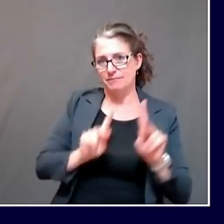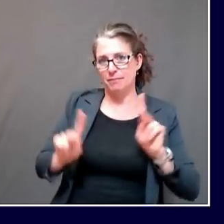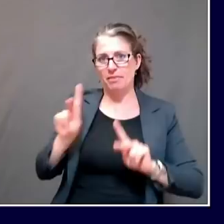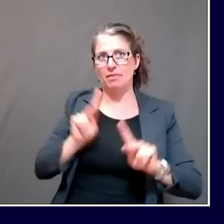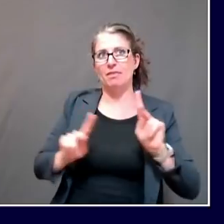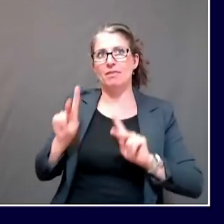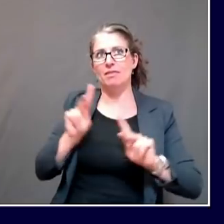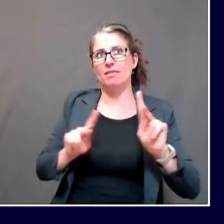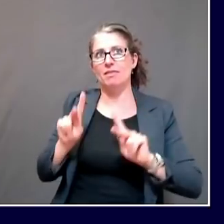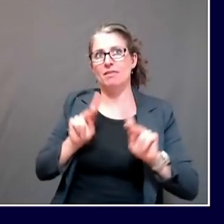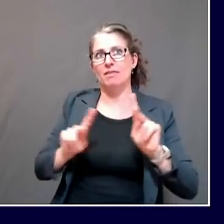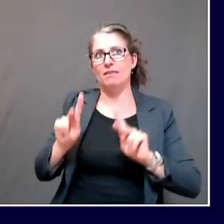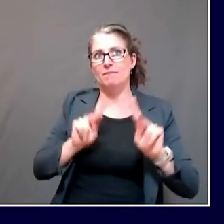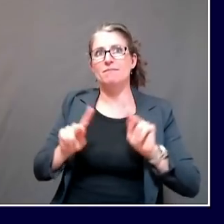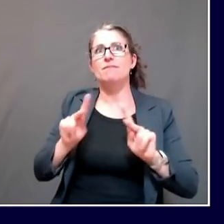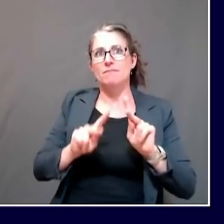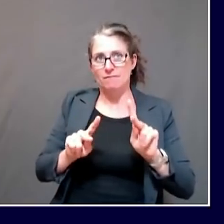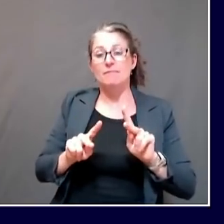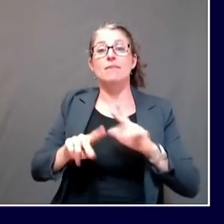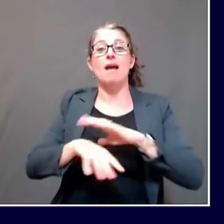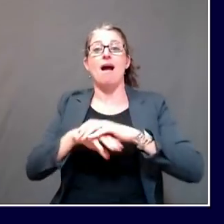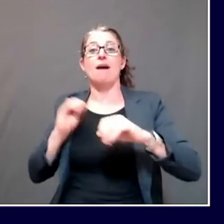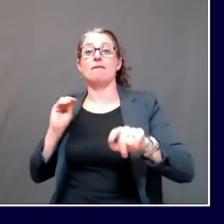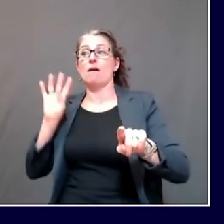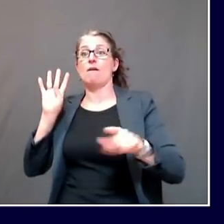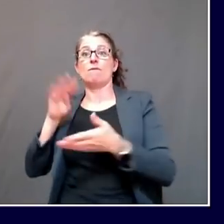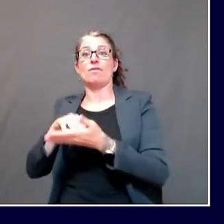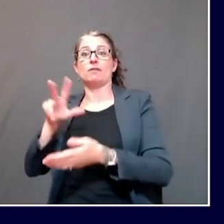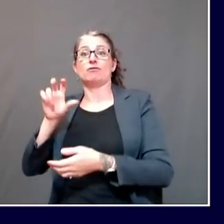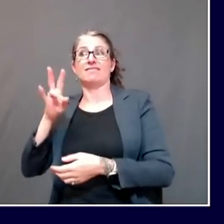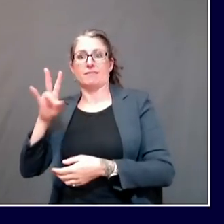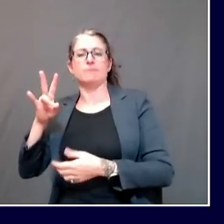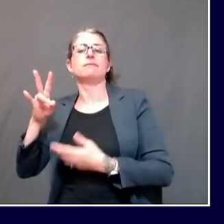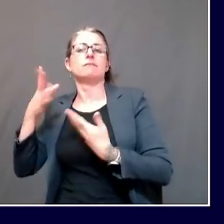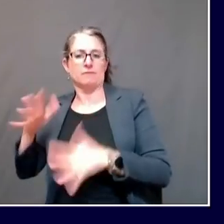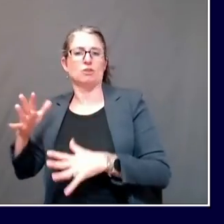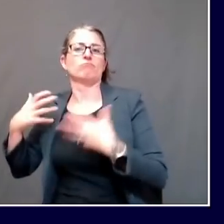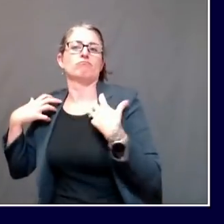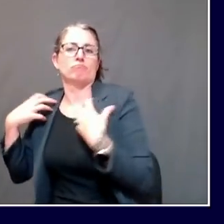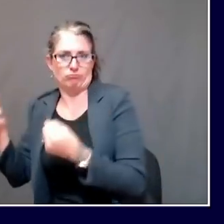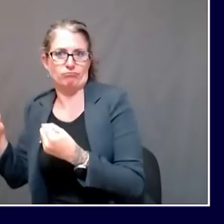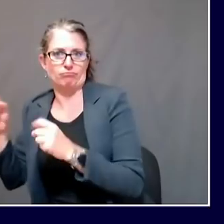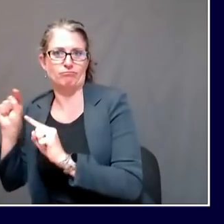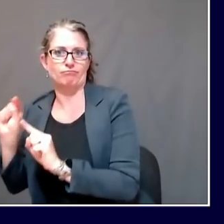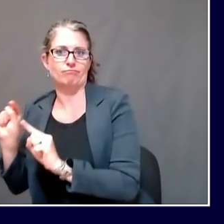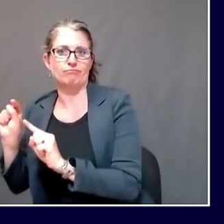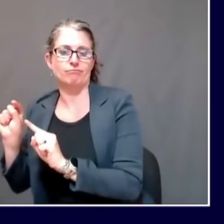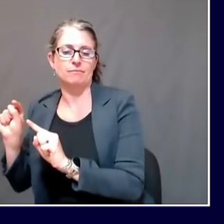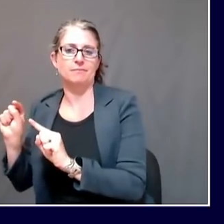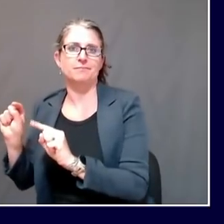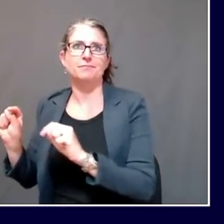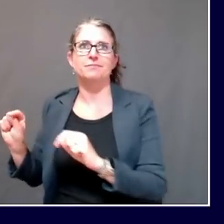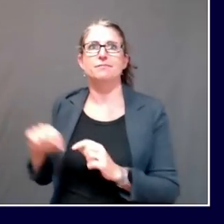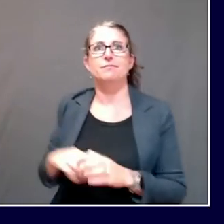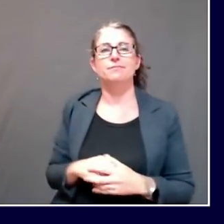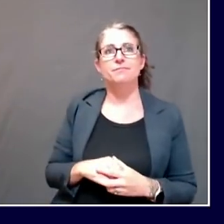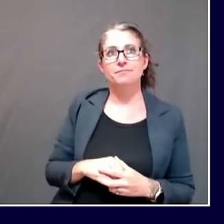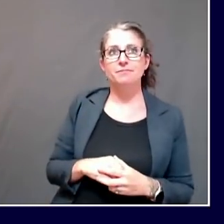4,317 individuals have recovered, an increase of 10 recoveries since yesterday. Among our cases